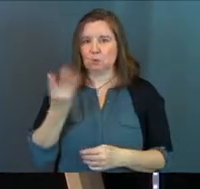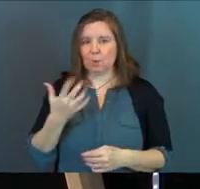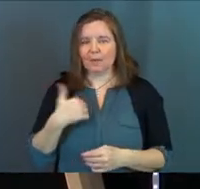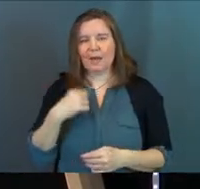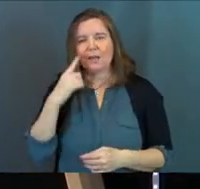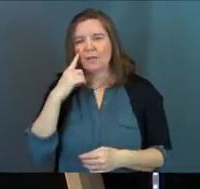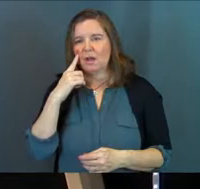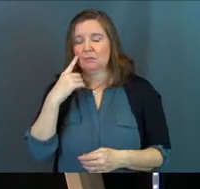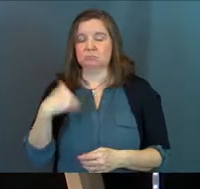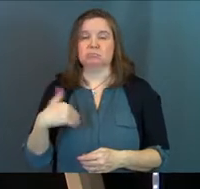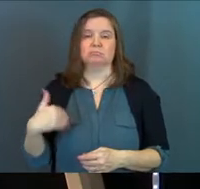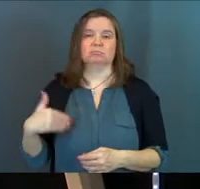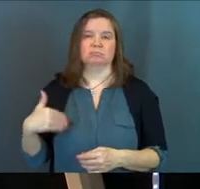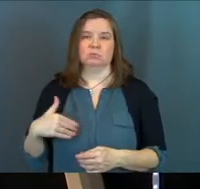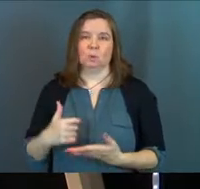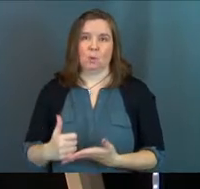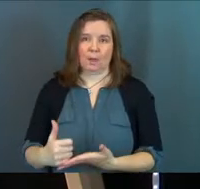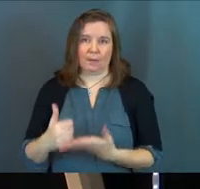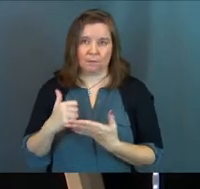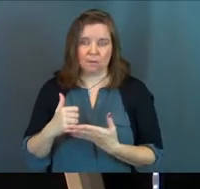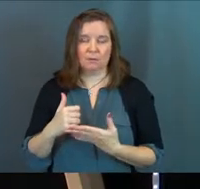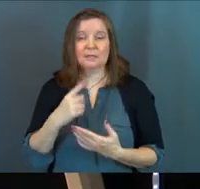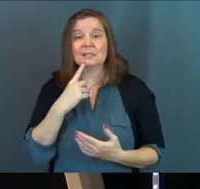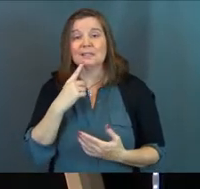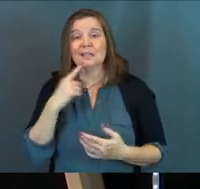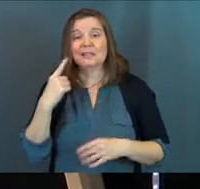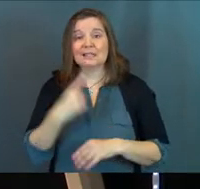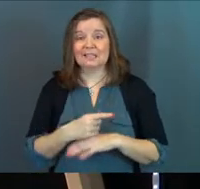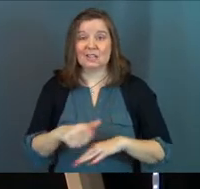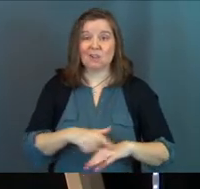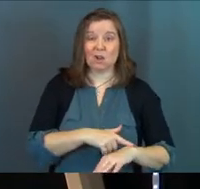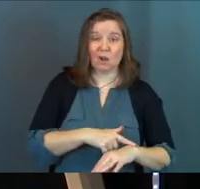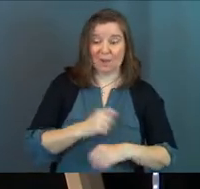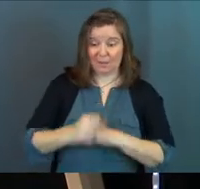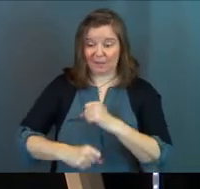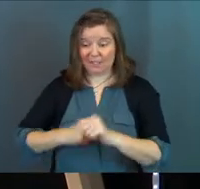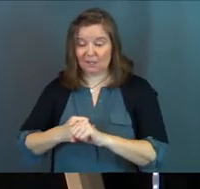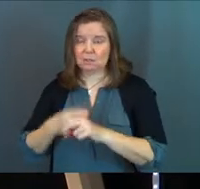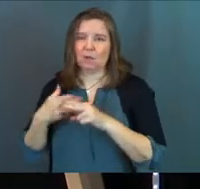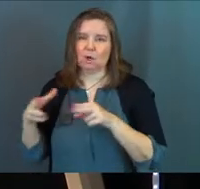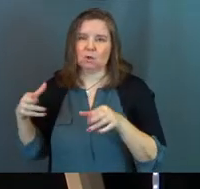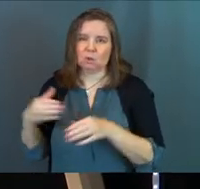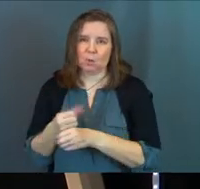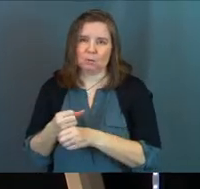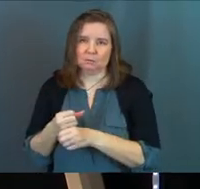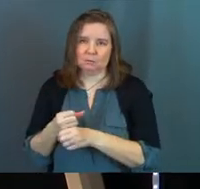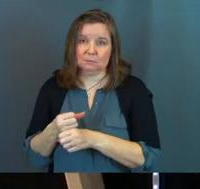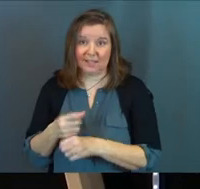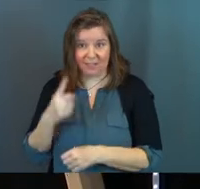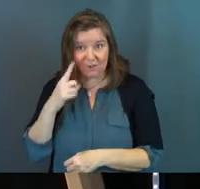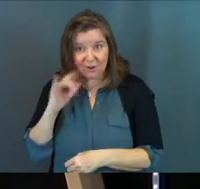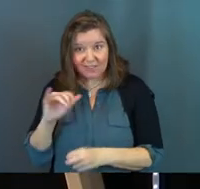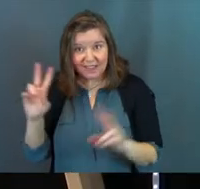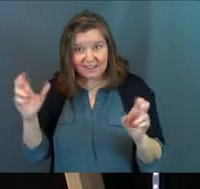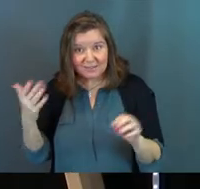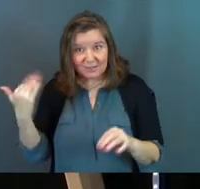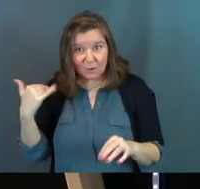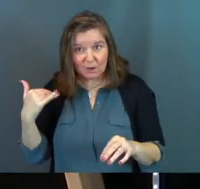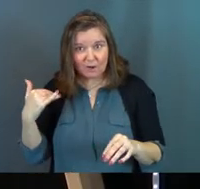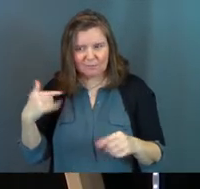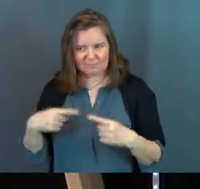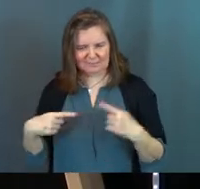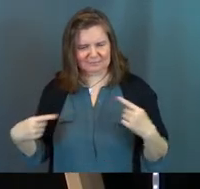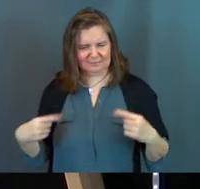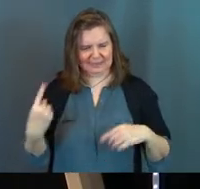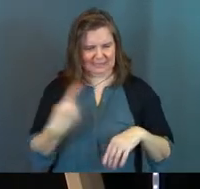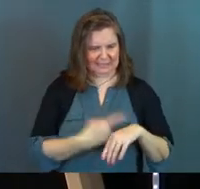and I thought it was just so, so helpful. It says, the days are long, but the years are short. Have you heard that one? The